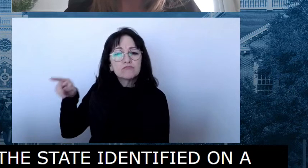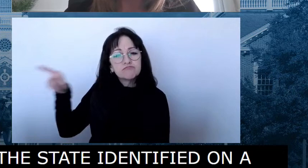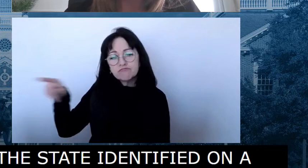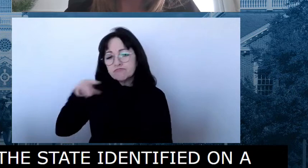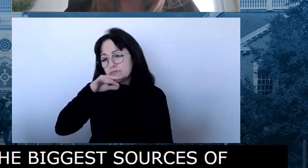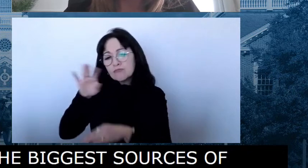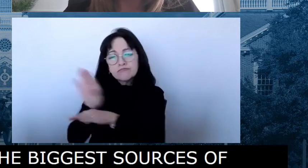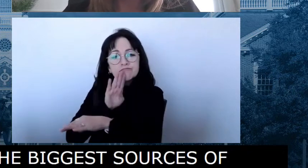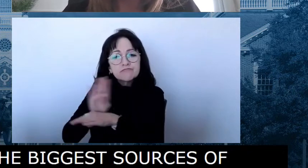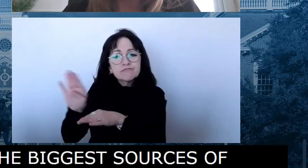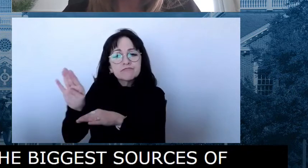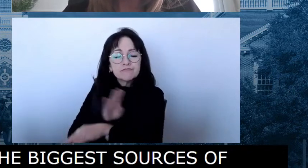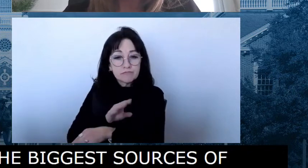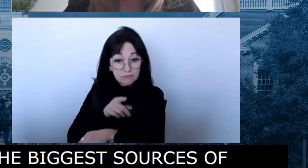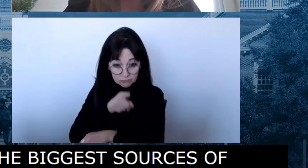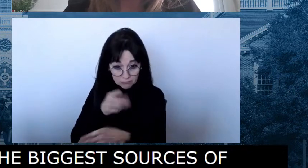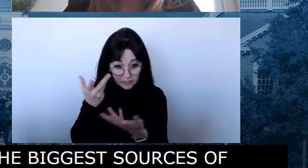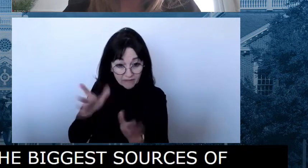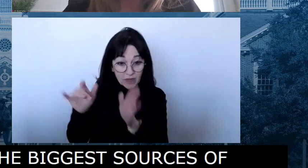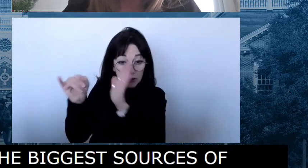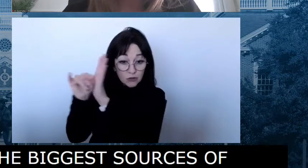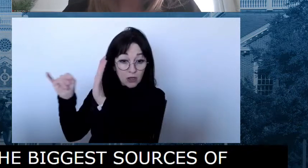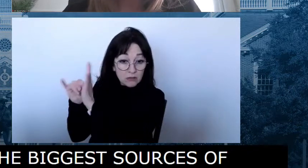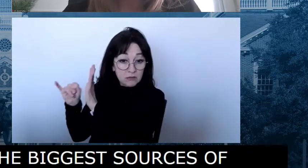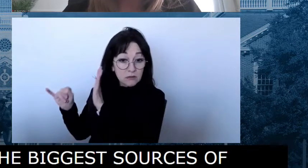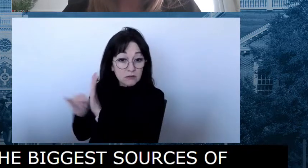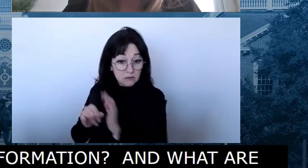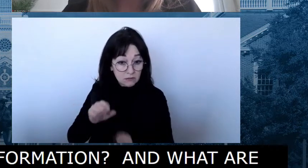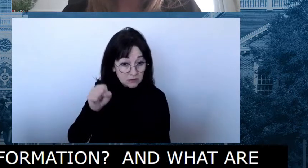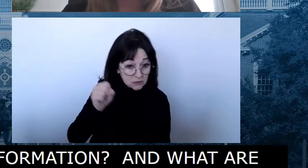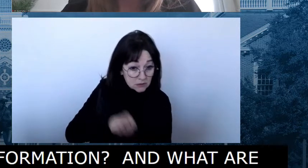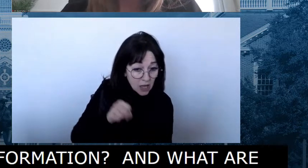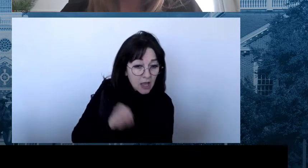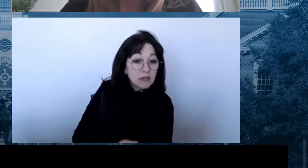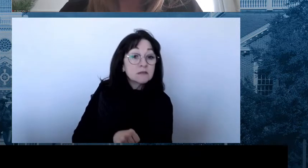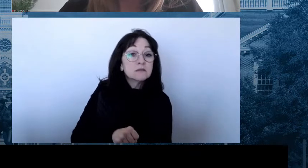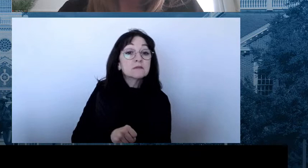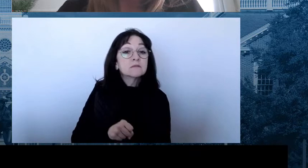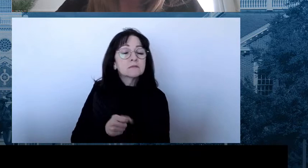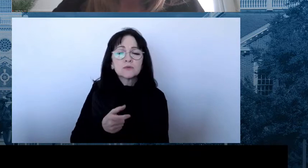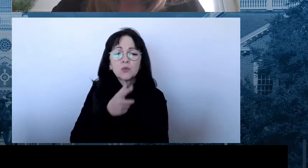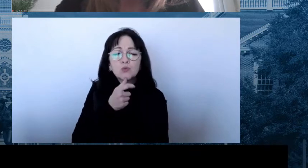they? I'm going to turn that over to Dr. Rattay.